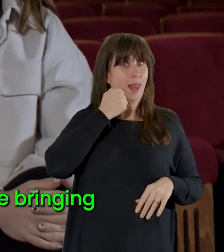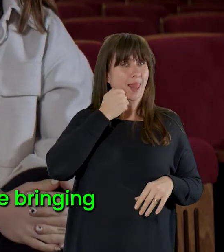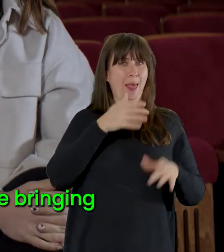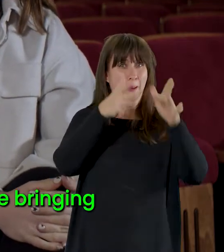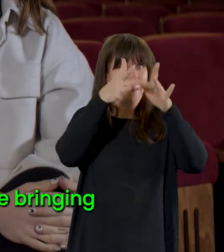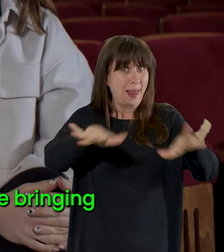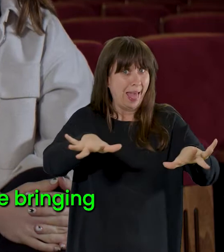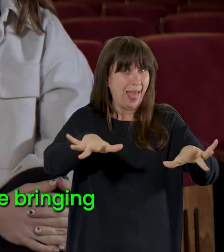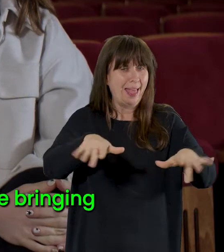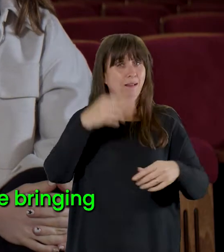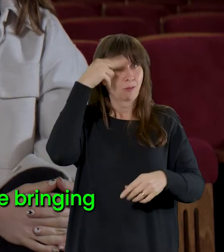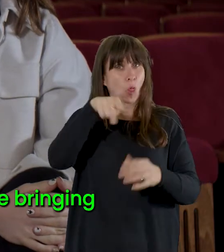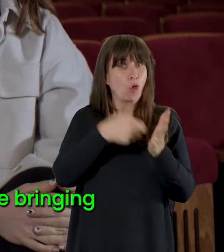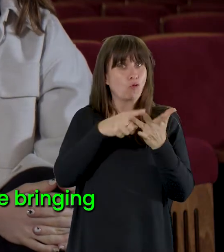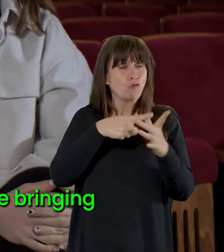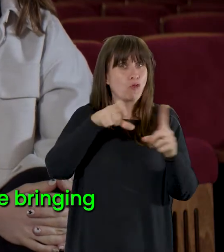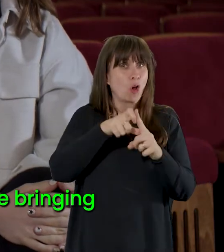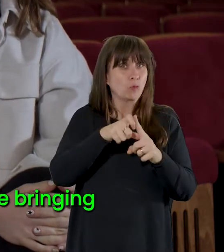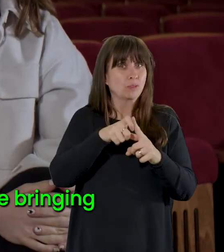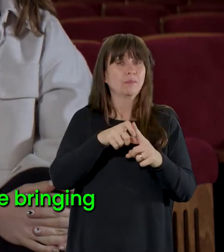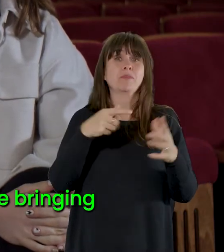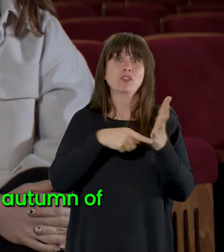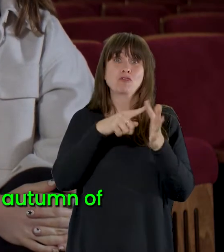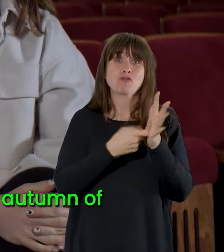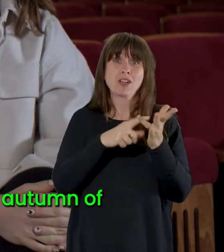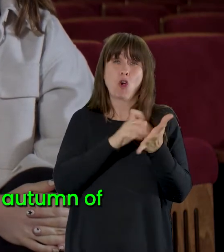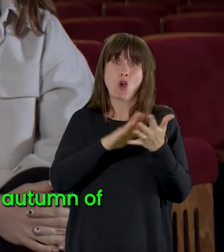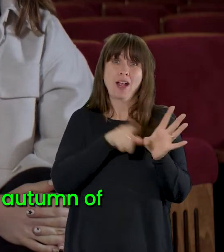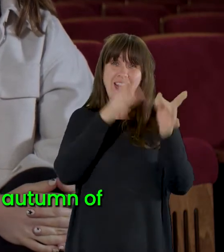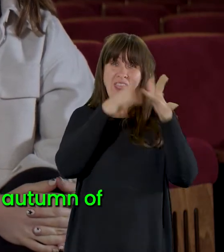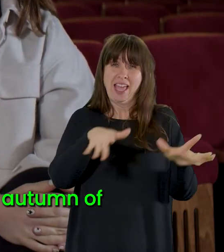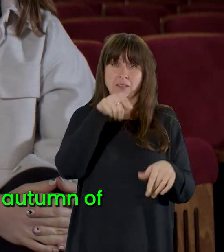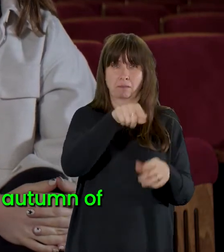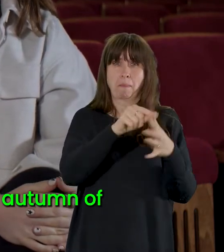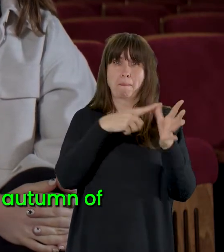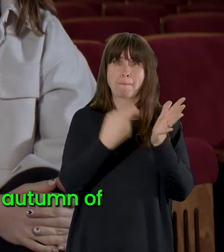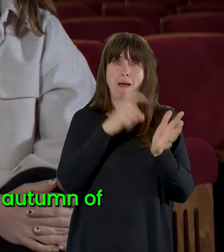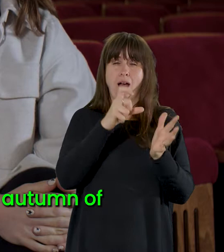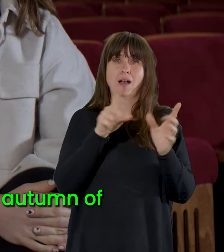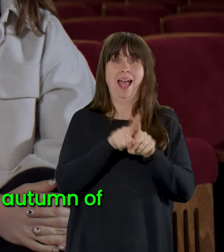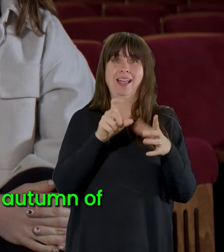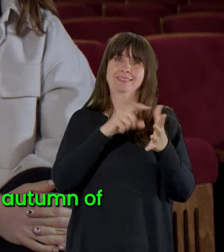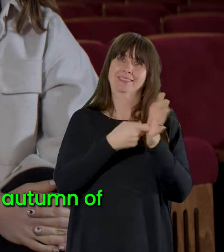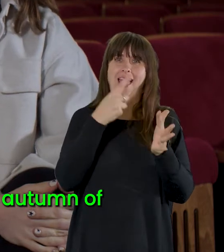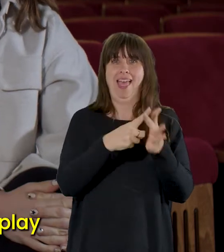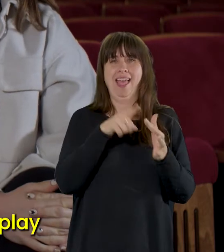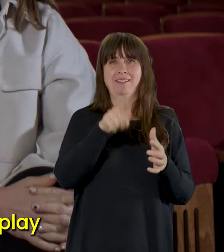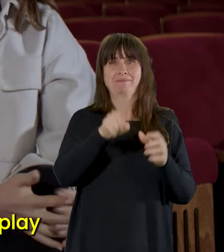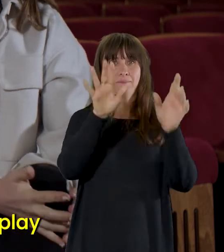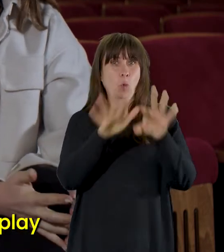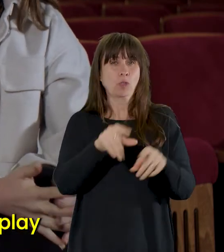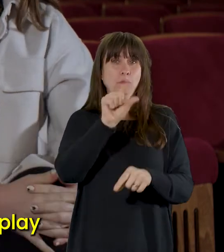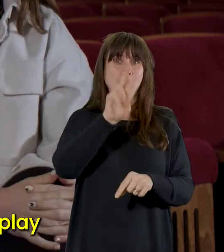2022. We at Taking Flight Theatre Company will be bringing Road to the Park and Day Theatre in Treorchy in autumn 2022. Some of